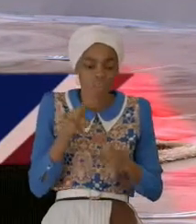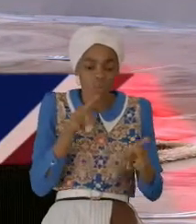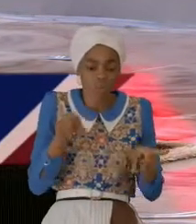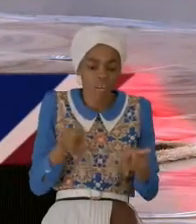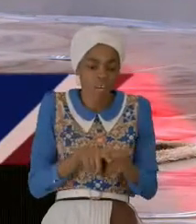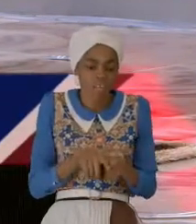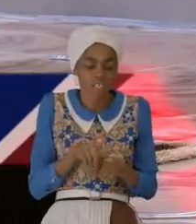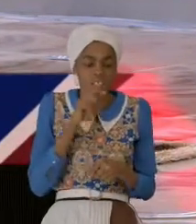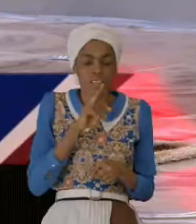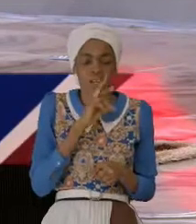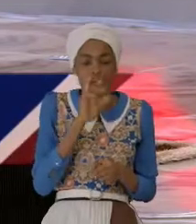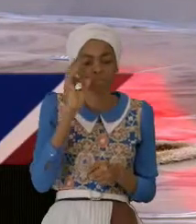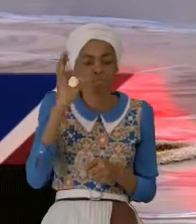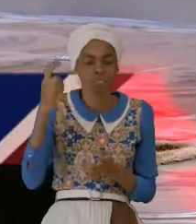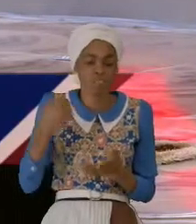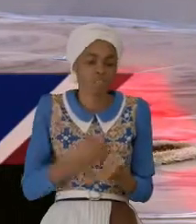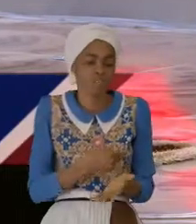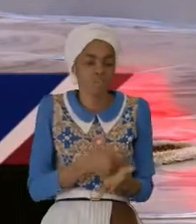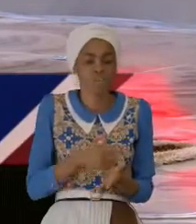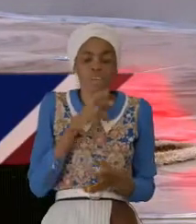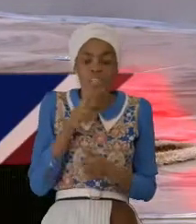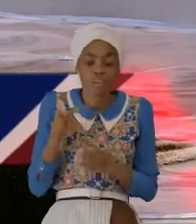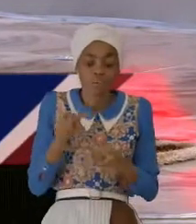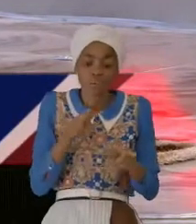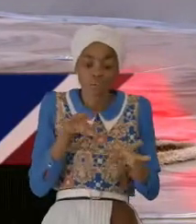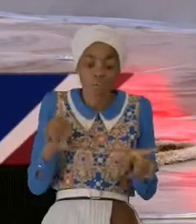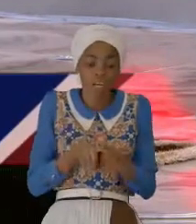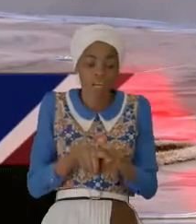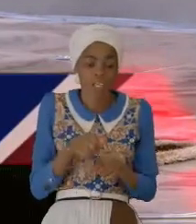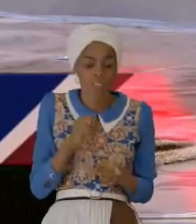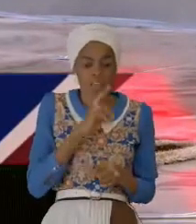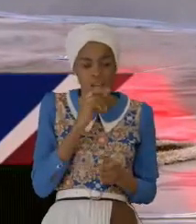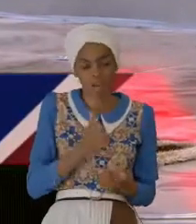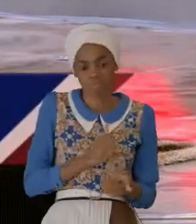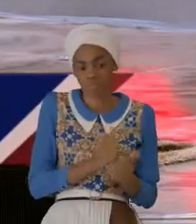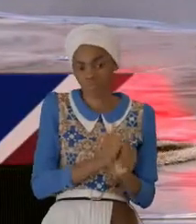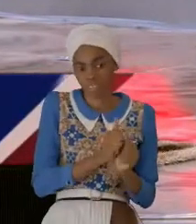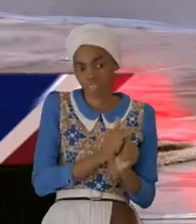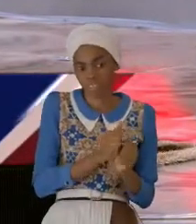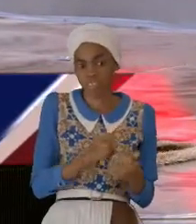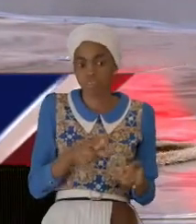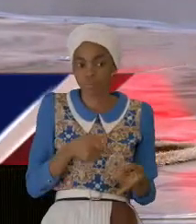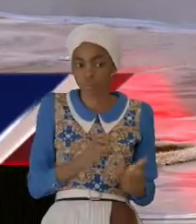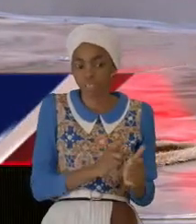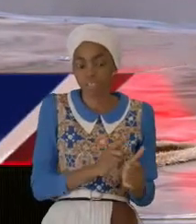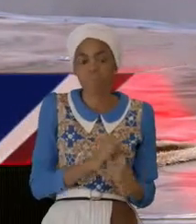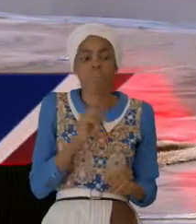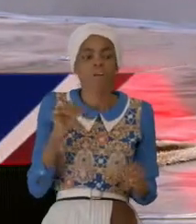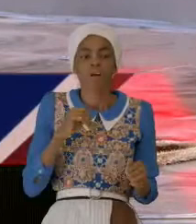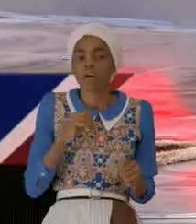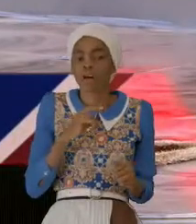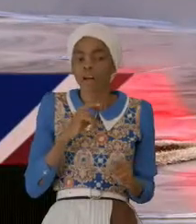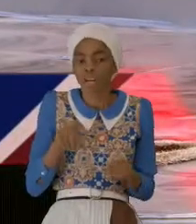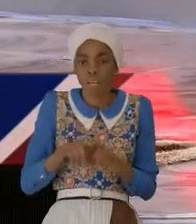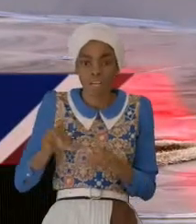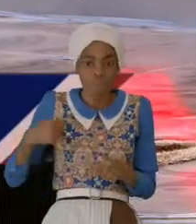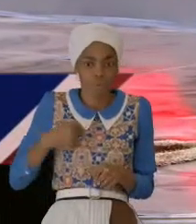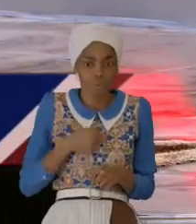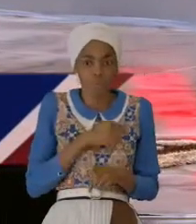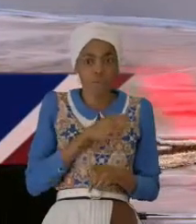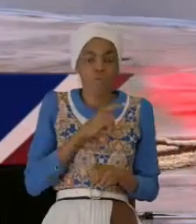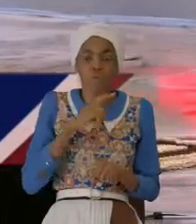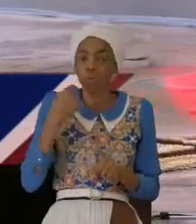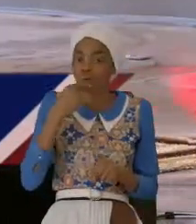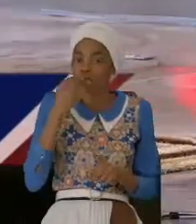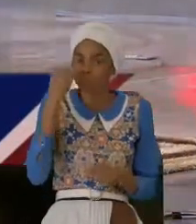like they're running the race like we're running the race whose end shall be according to their Works